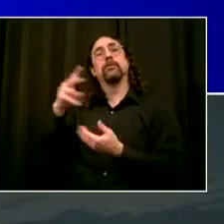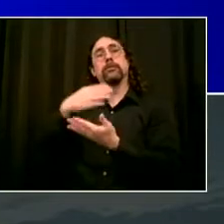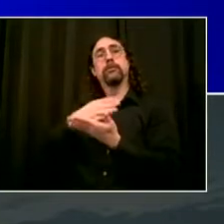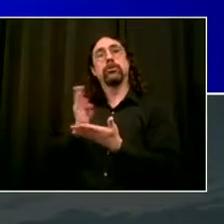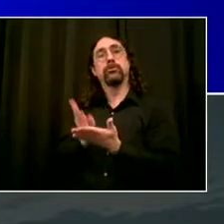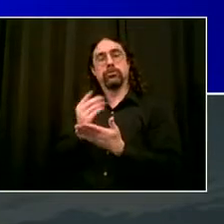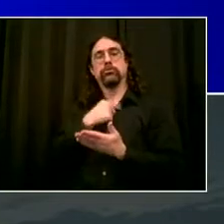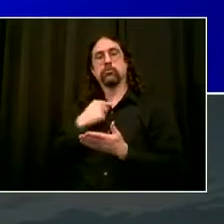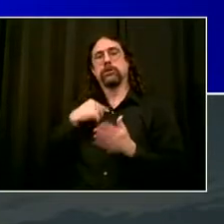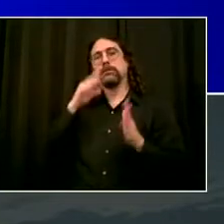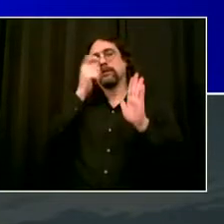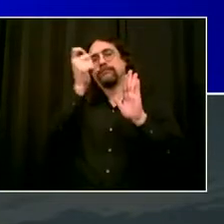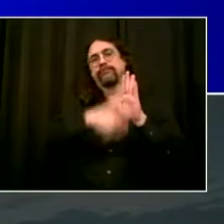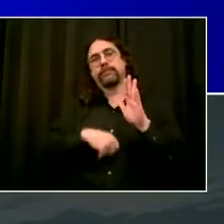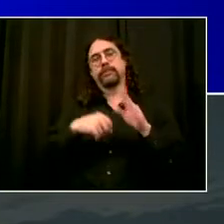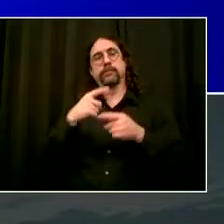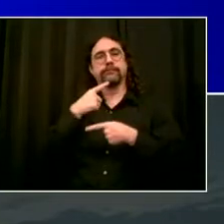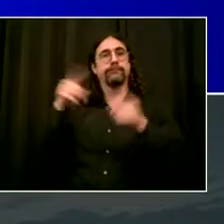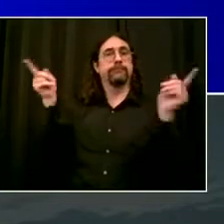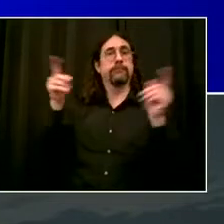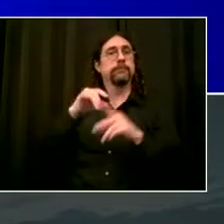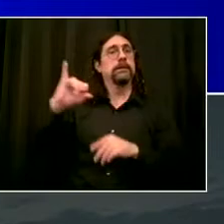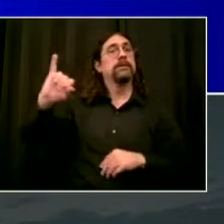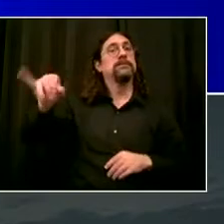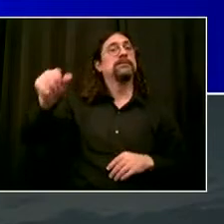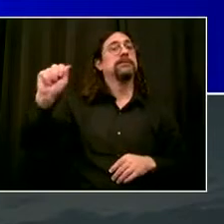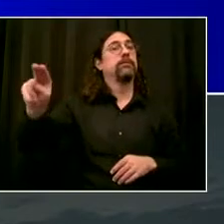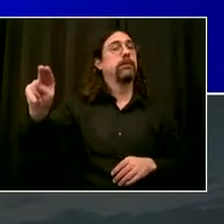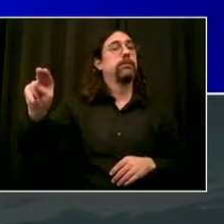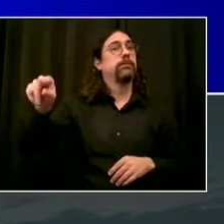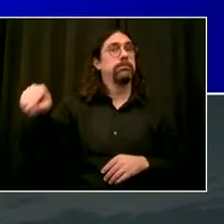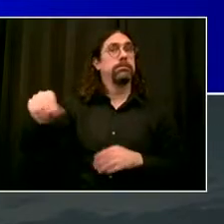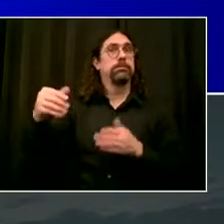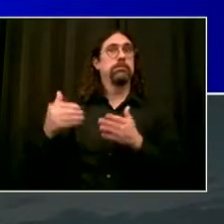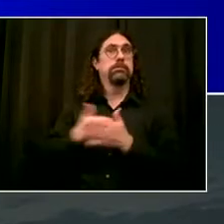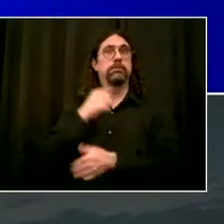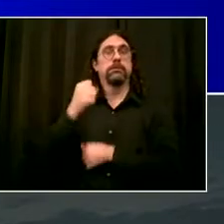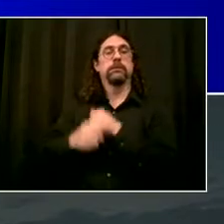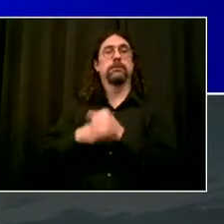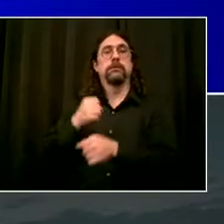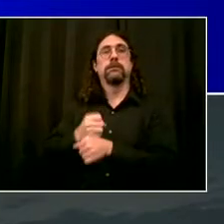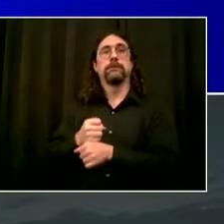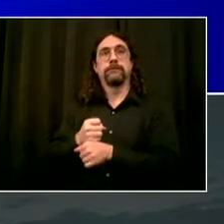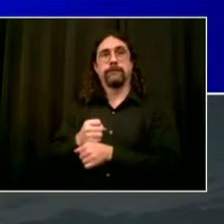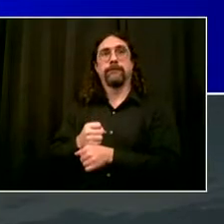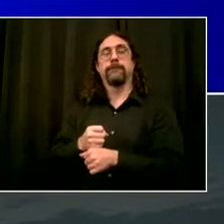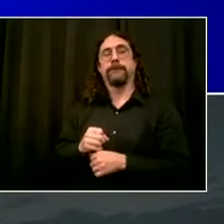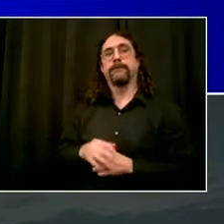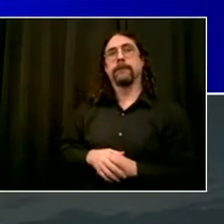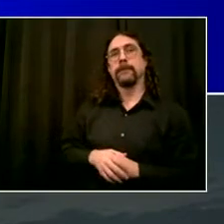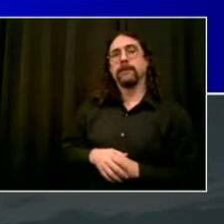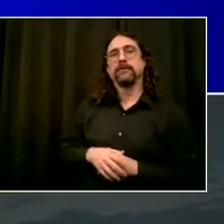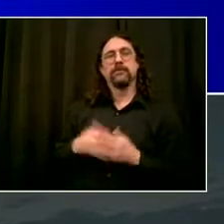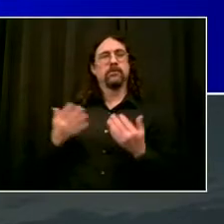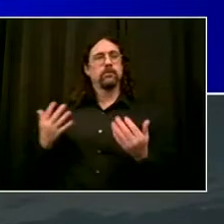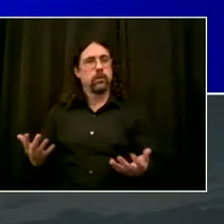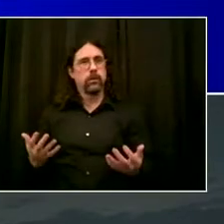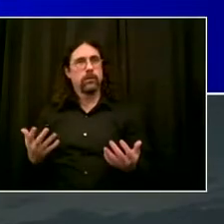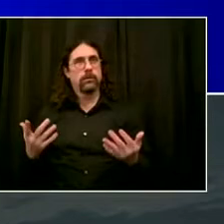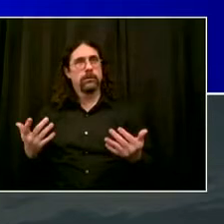crucial that we see action at a federal level and I'll conclude this before going to our indicators with this simple